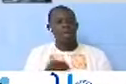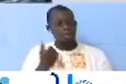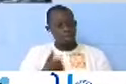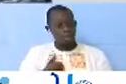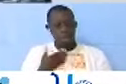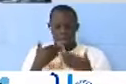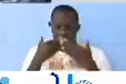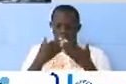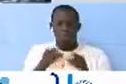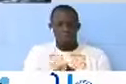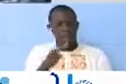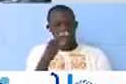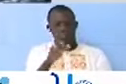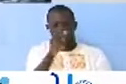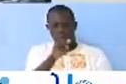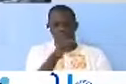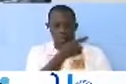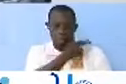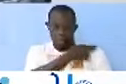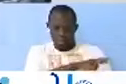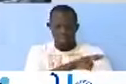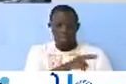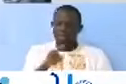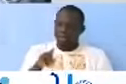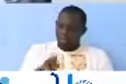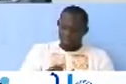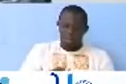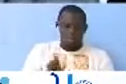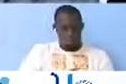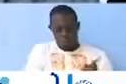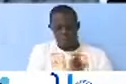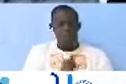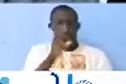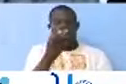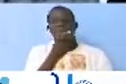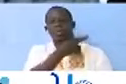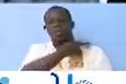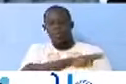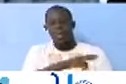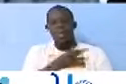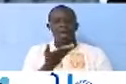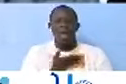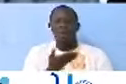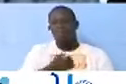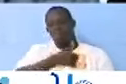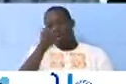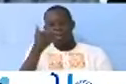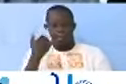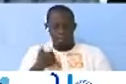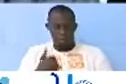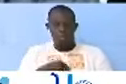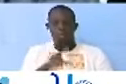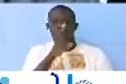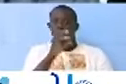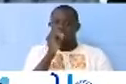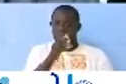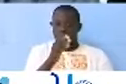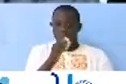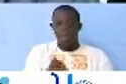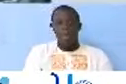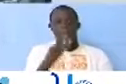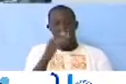People told me that if you resign, we will resign. There were people who said to